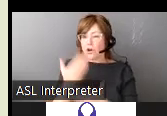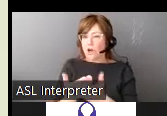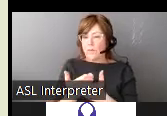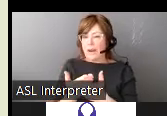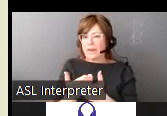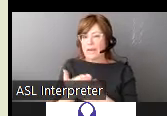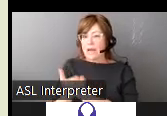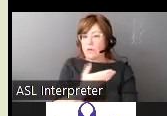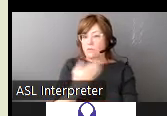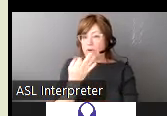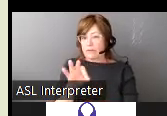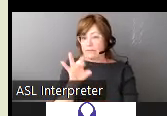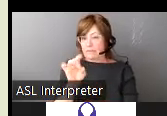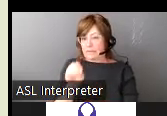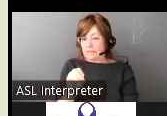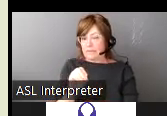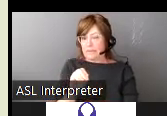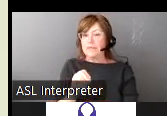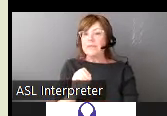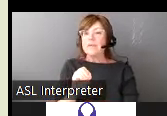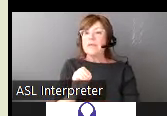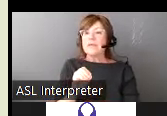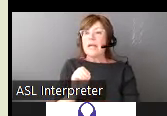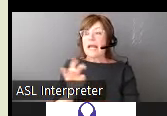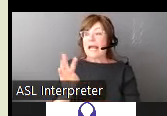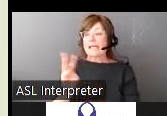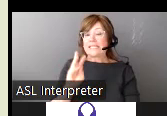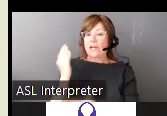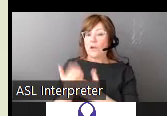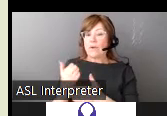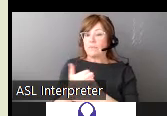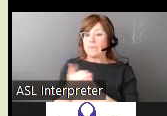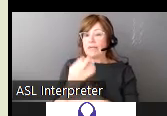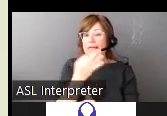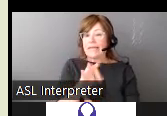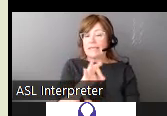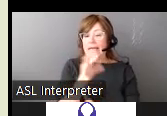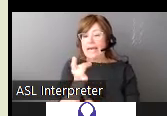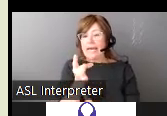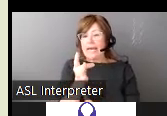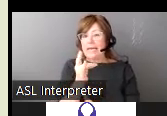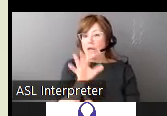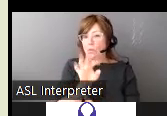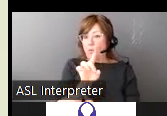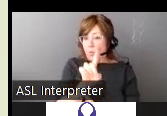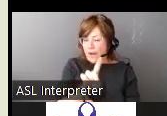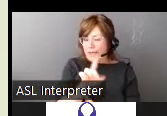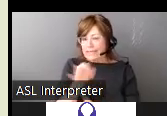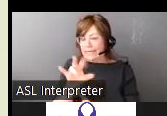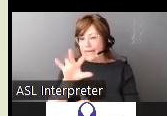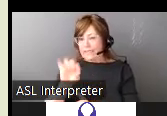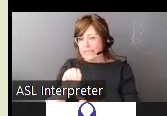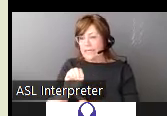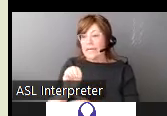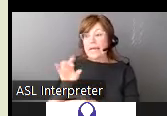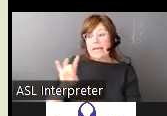before 1980. 6 arrived between 1981 and 1990, and the remaining 8